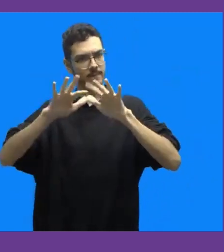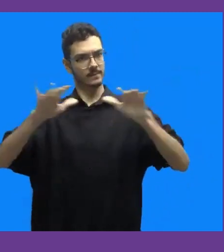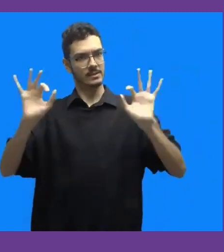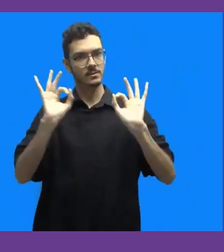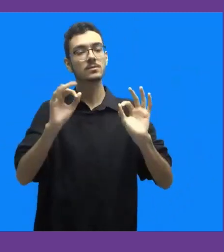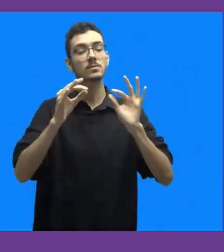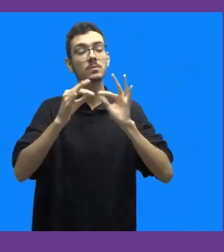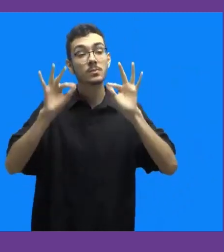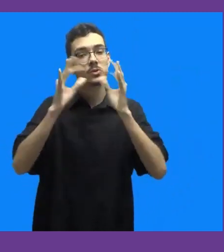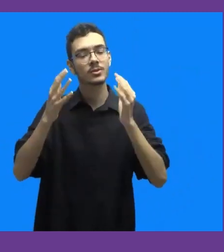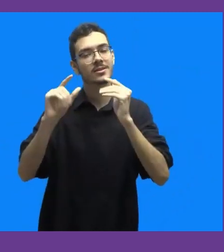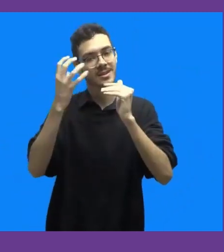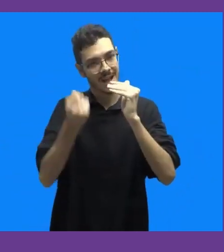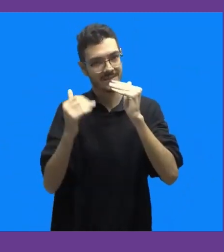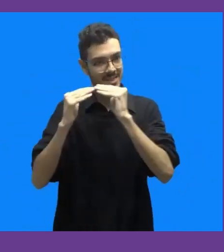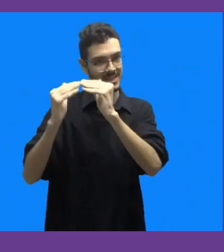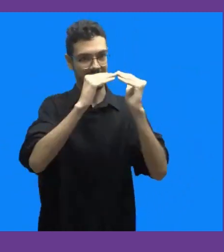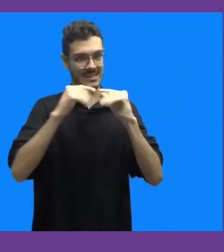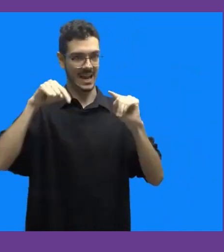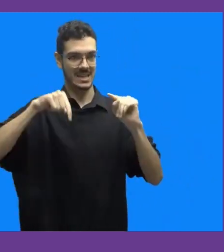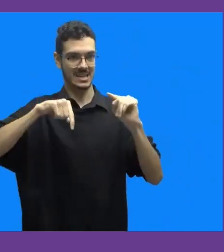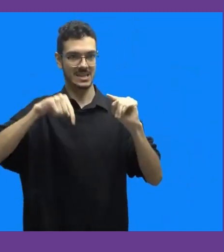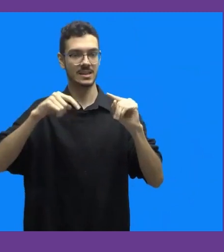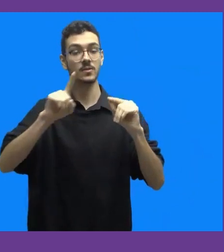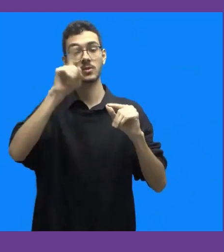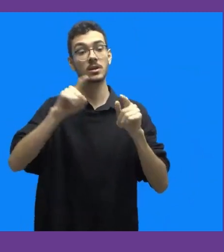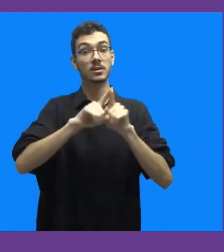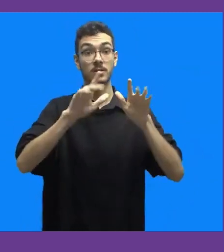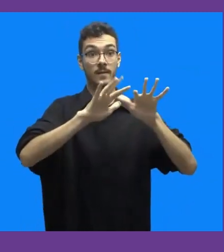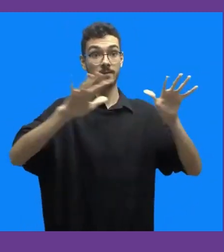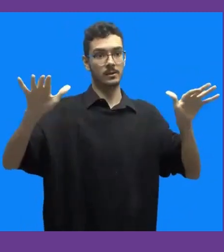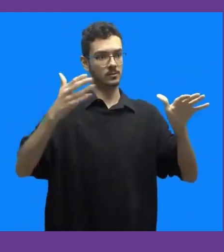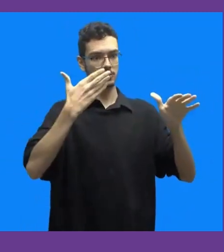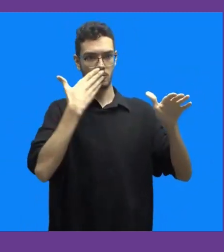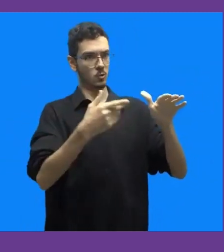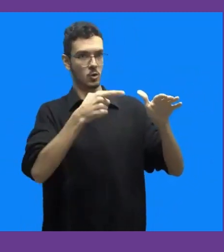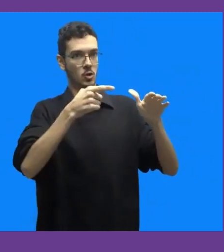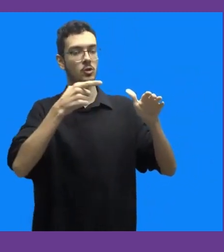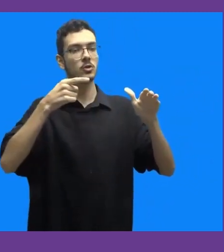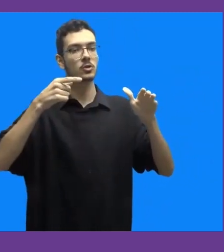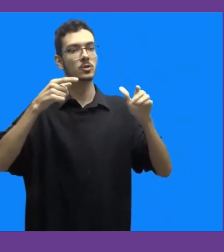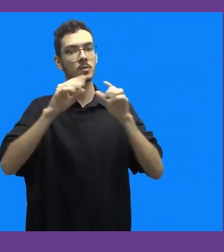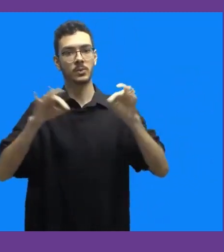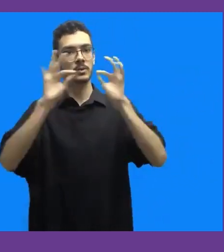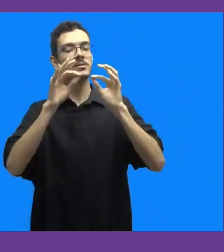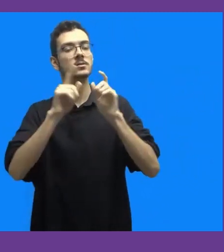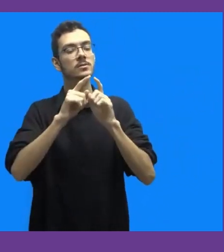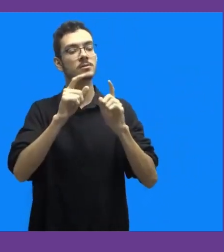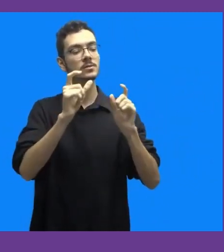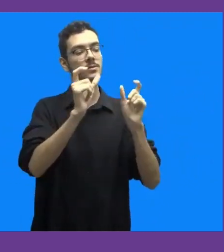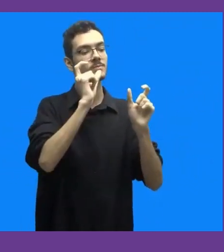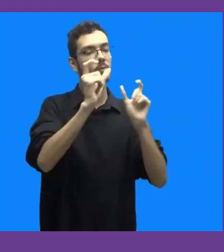state what we have and be clear on the different aspects and talk about the same things when we're